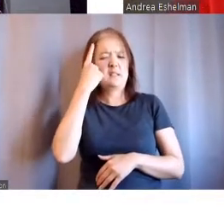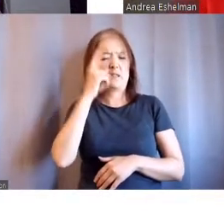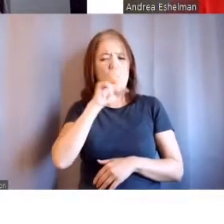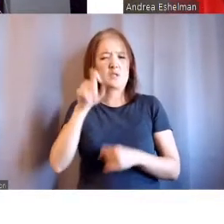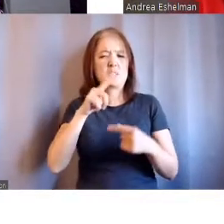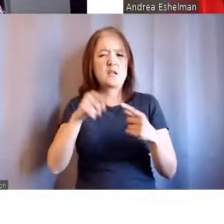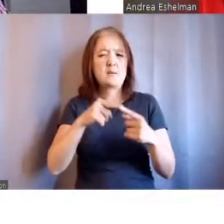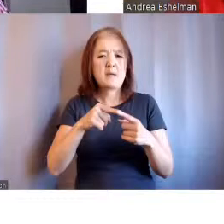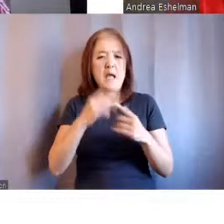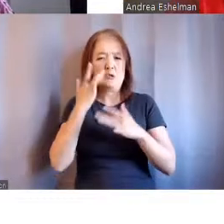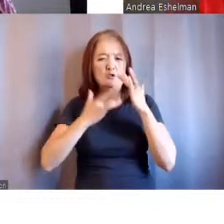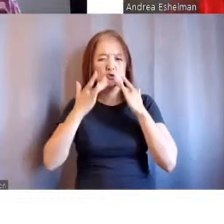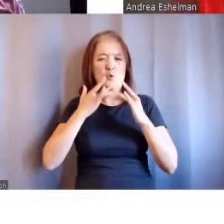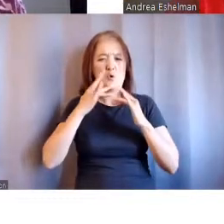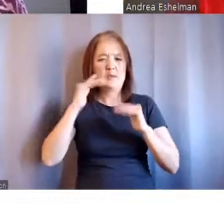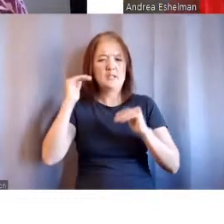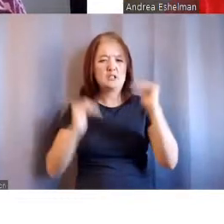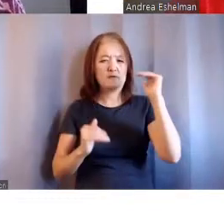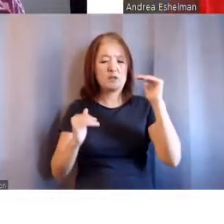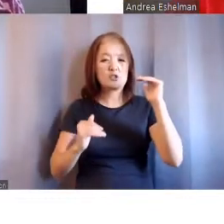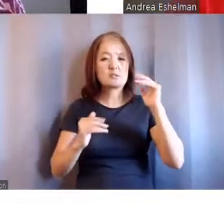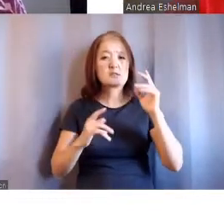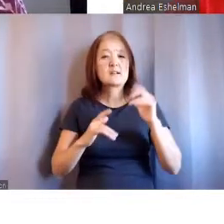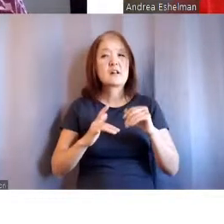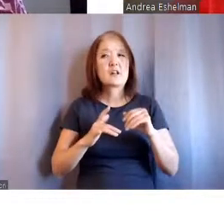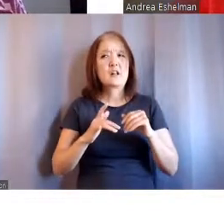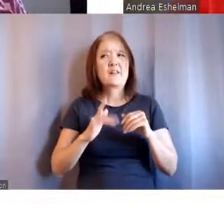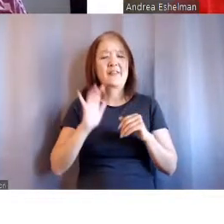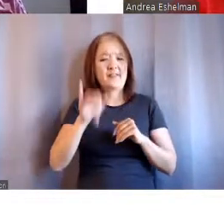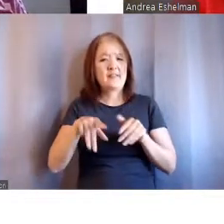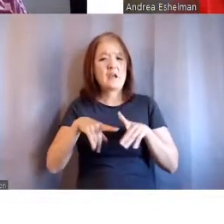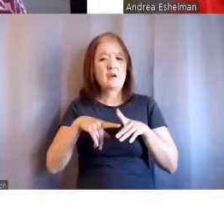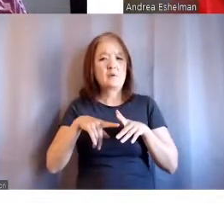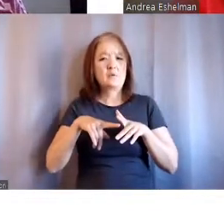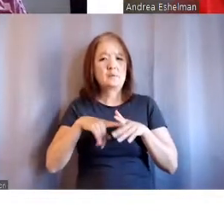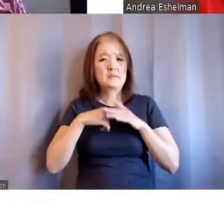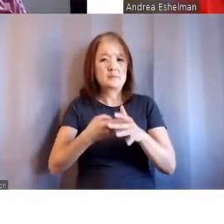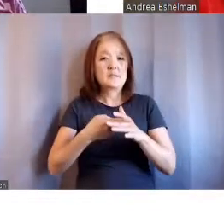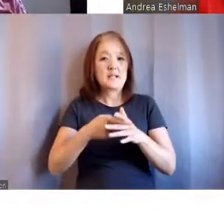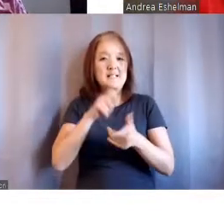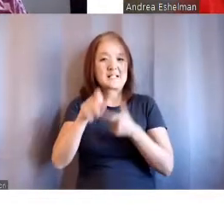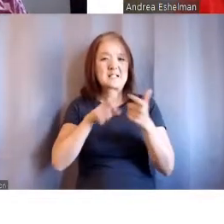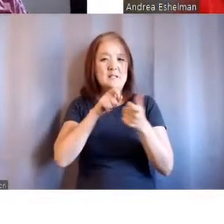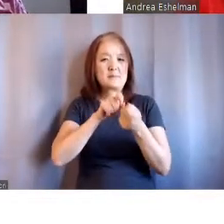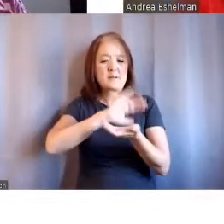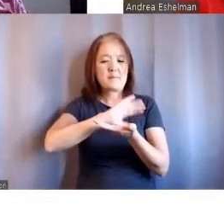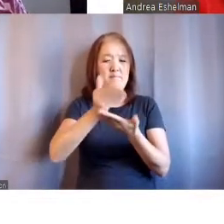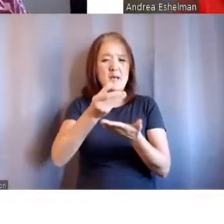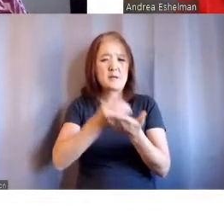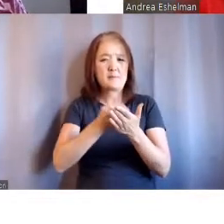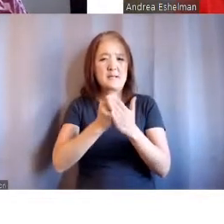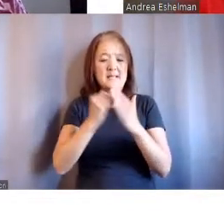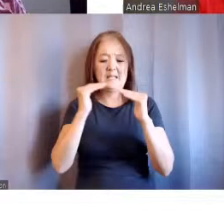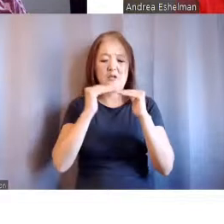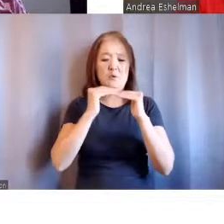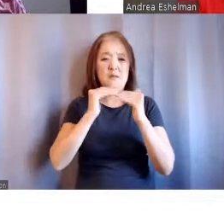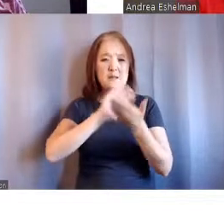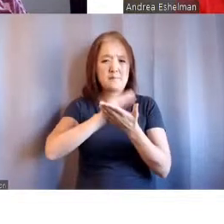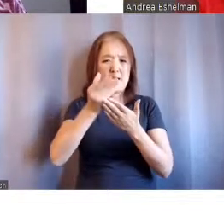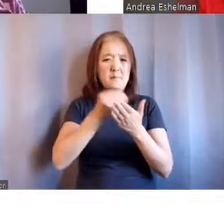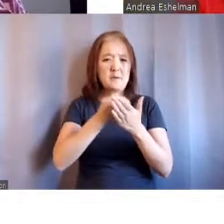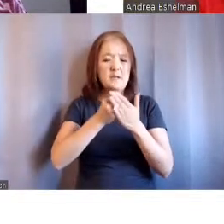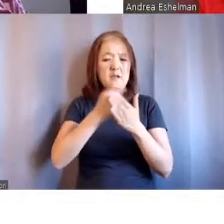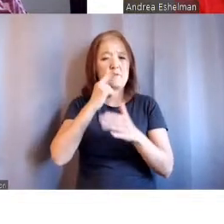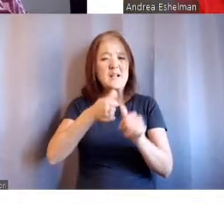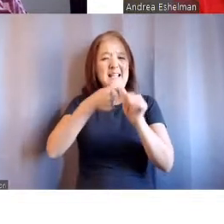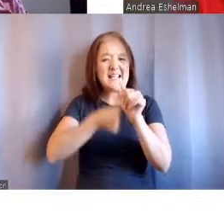Those were implemented as a specific amount of money an equal amount of money that would be paid in each paycheck